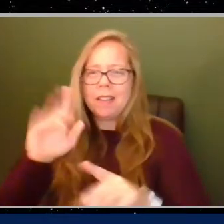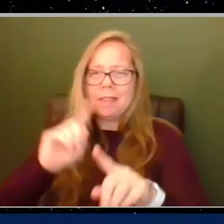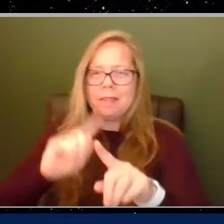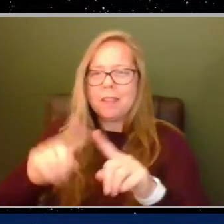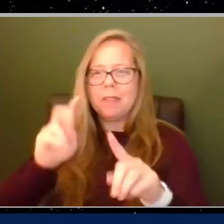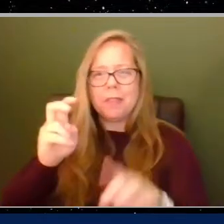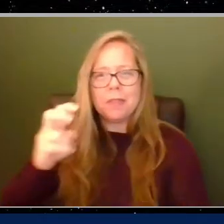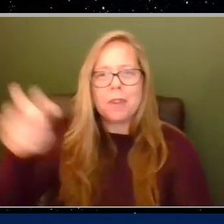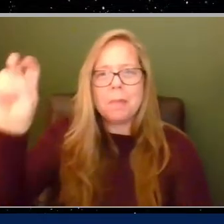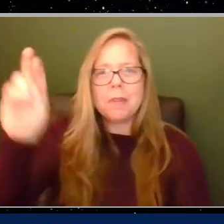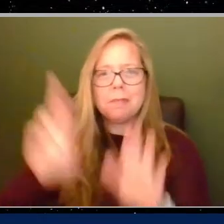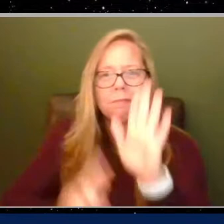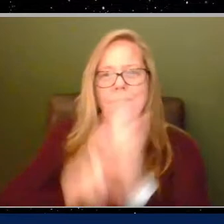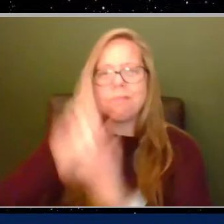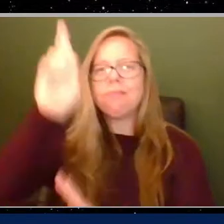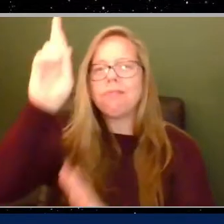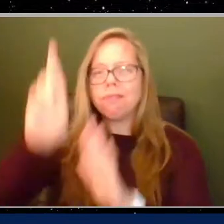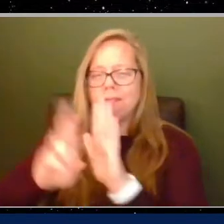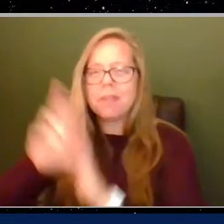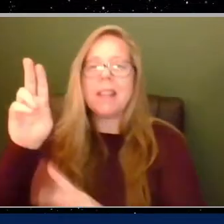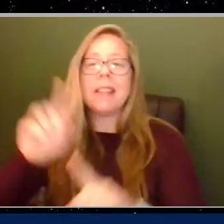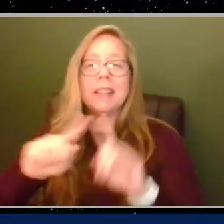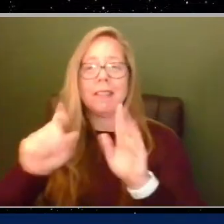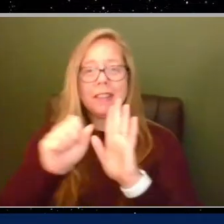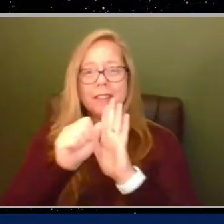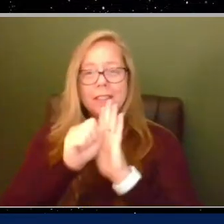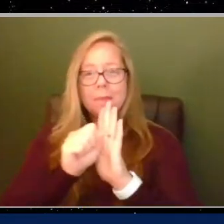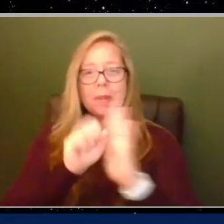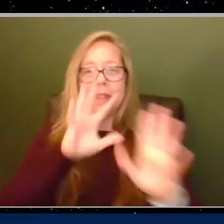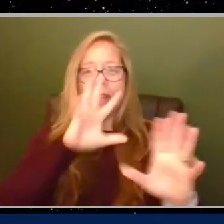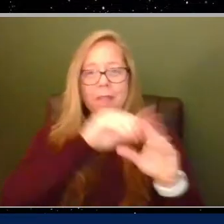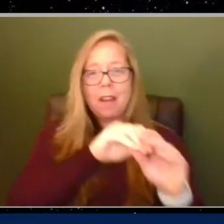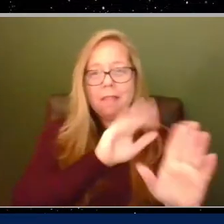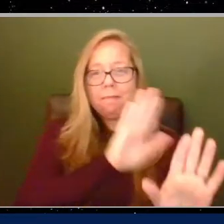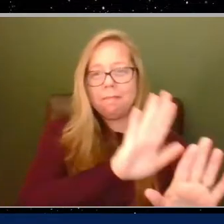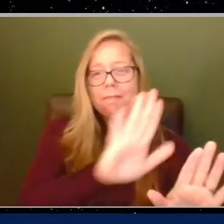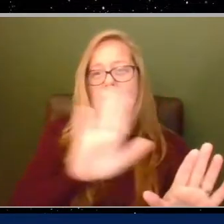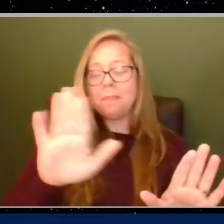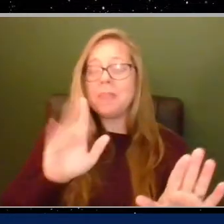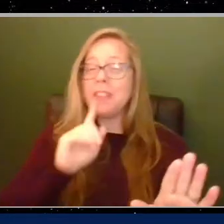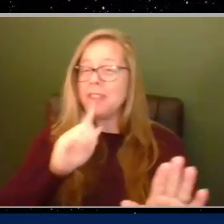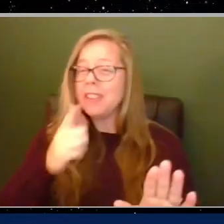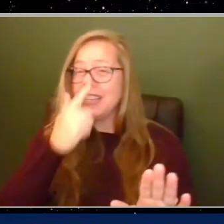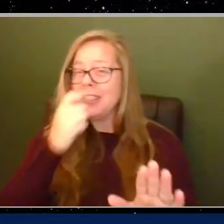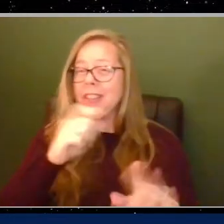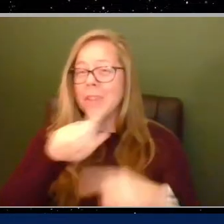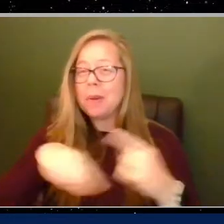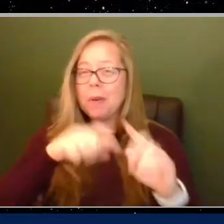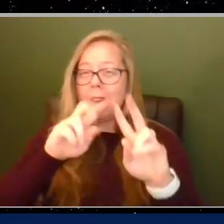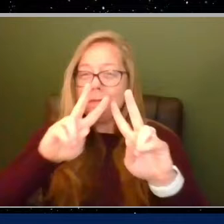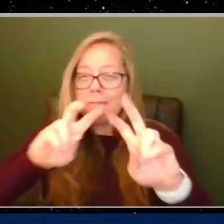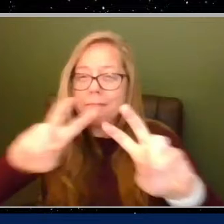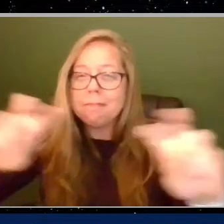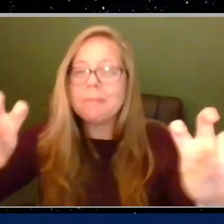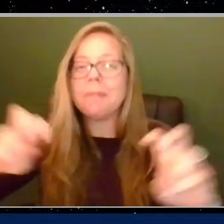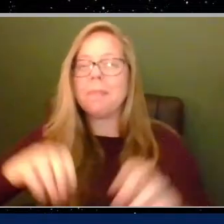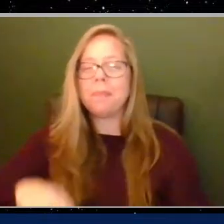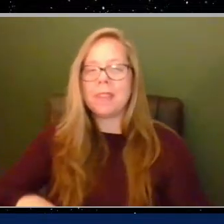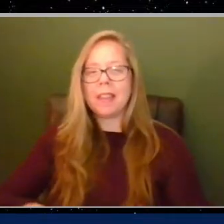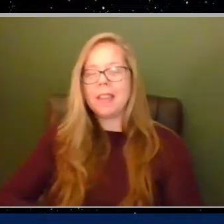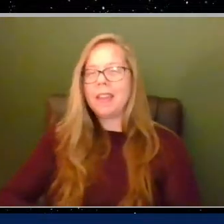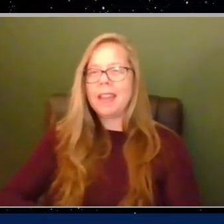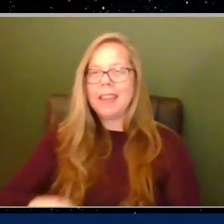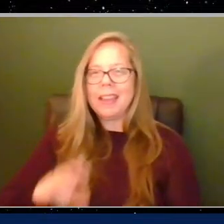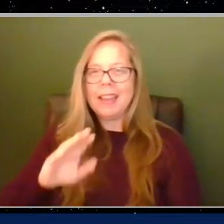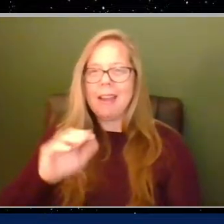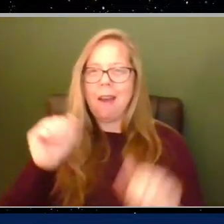Definitely the different types of symbolism associated with that is really cool to dig into. Everybody loves a good mission patch, especially when there's little Easter